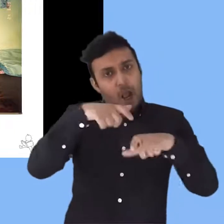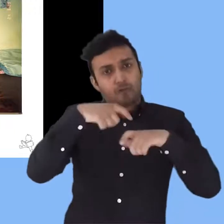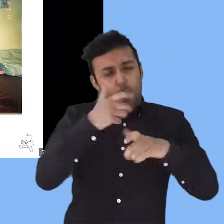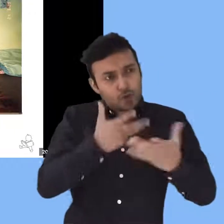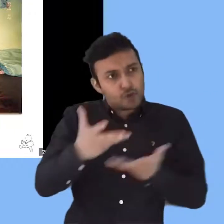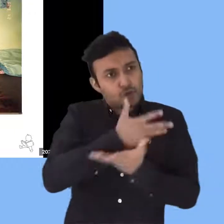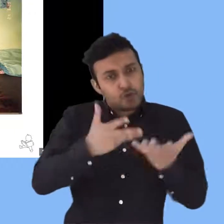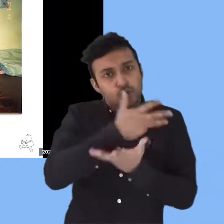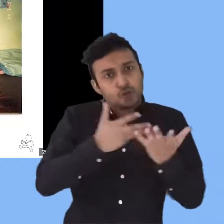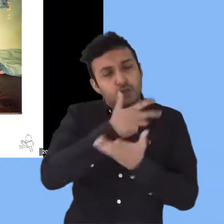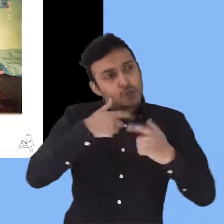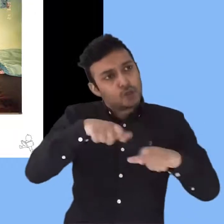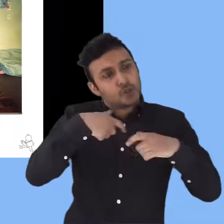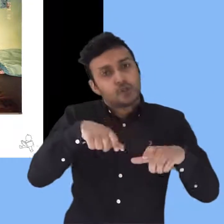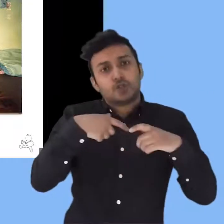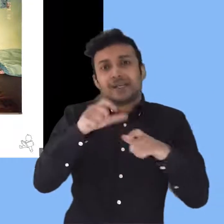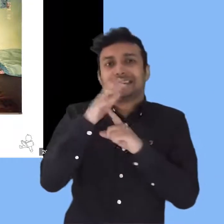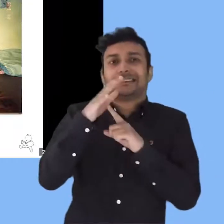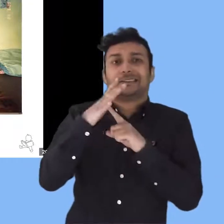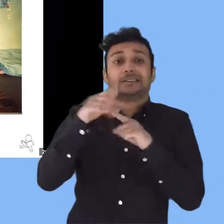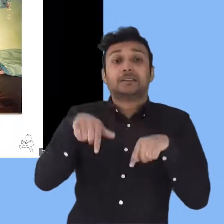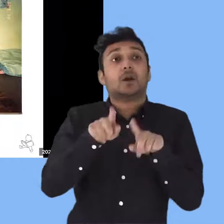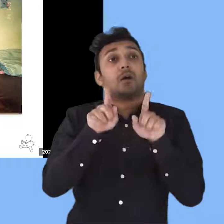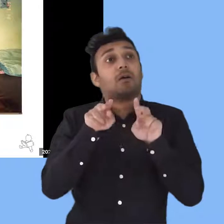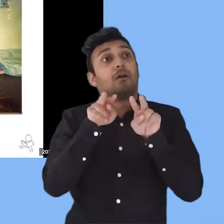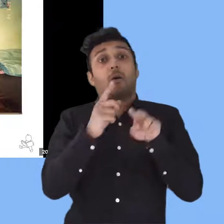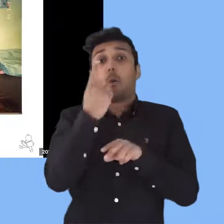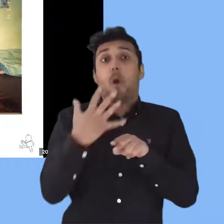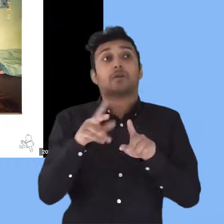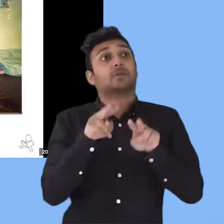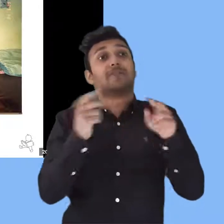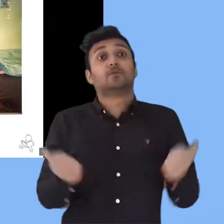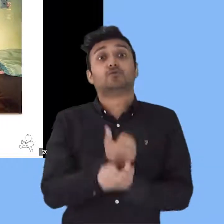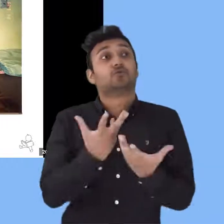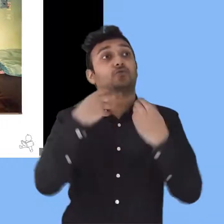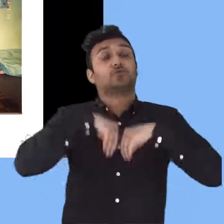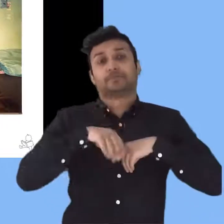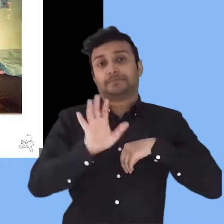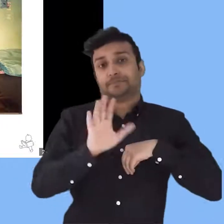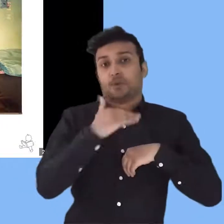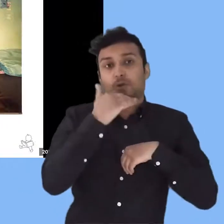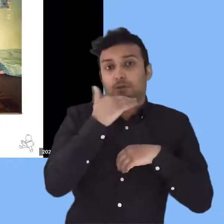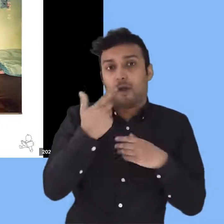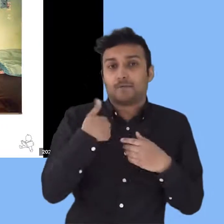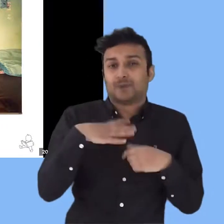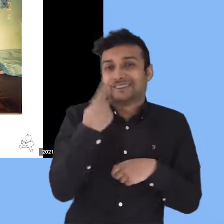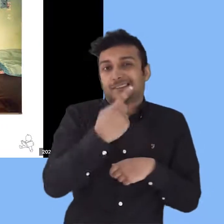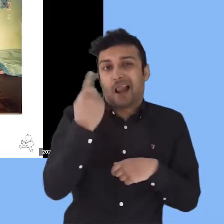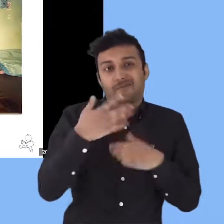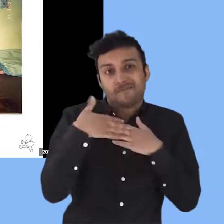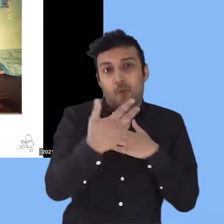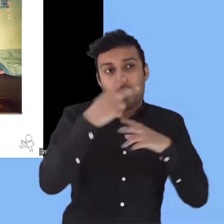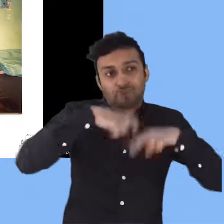work after this session. So my slides will be available afterwards. Absolutely use them, and just like me, that's absolutely